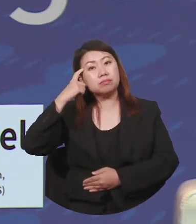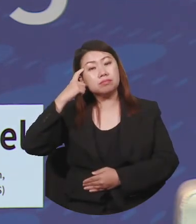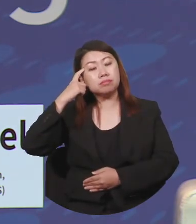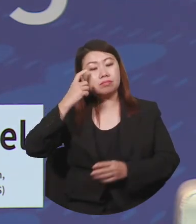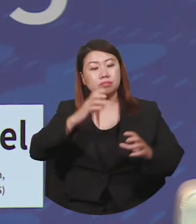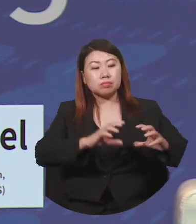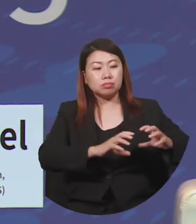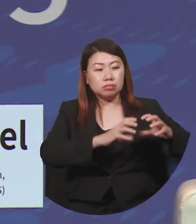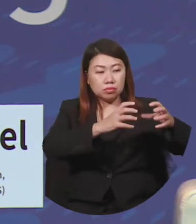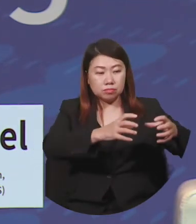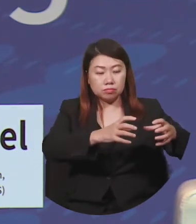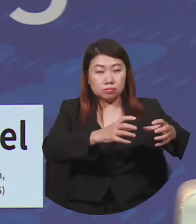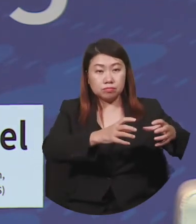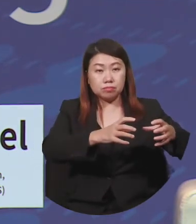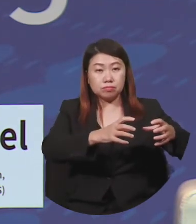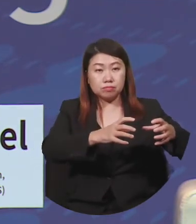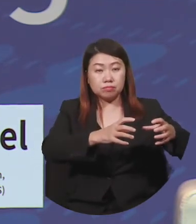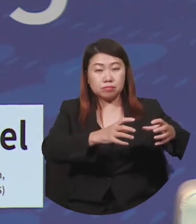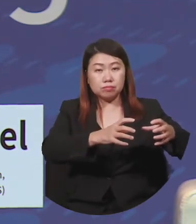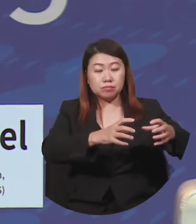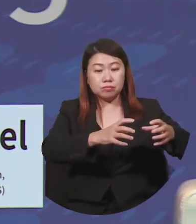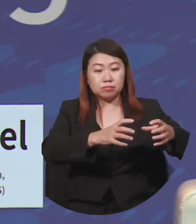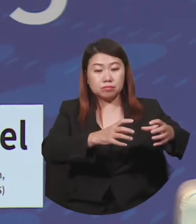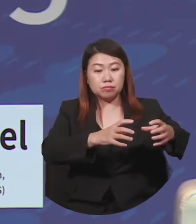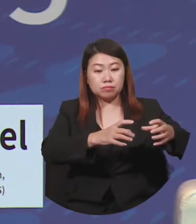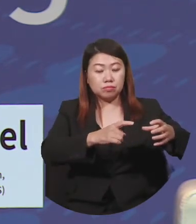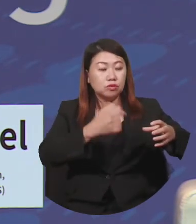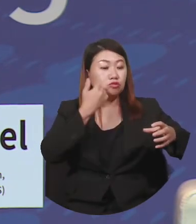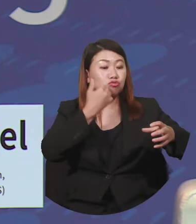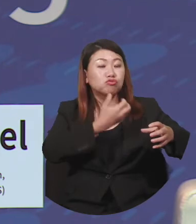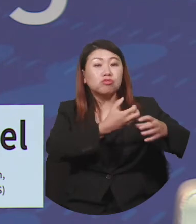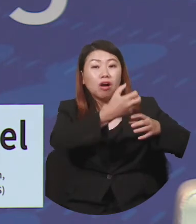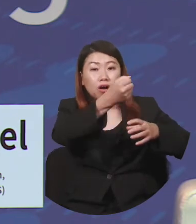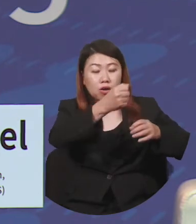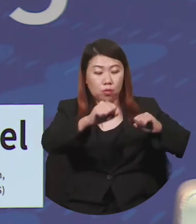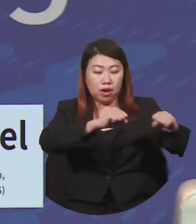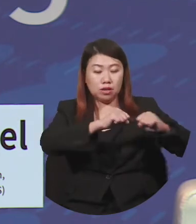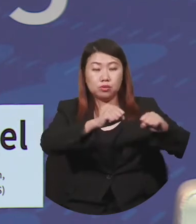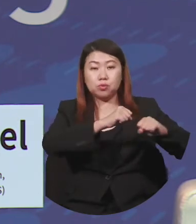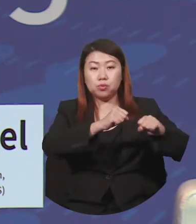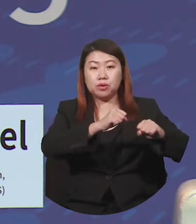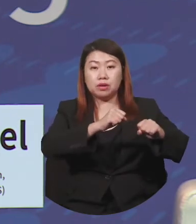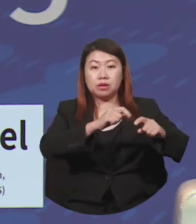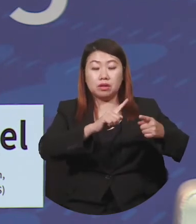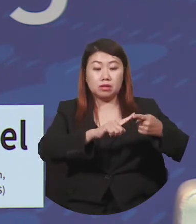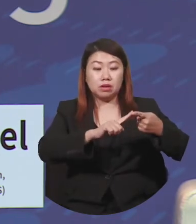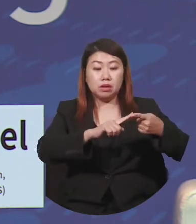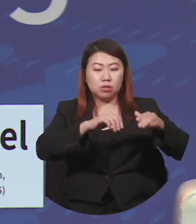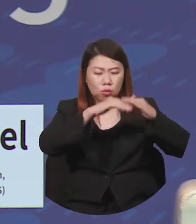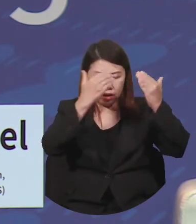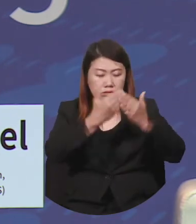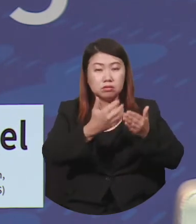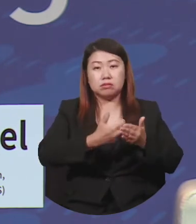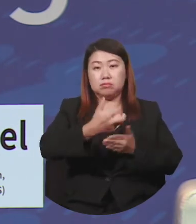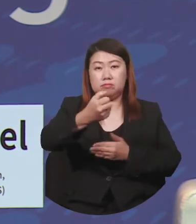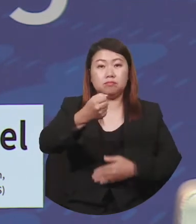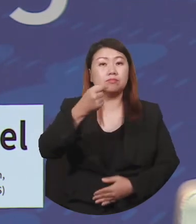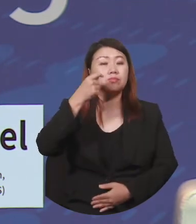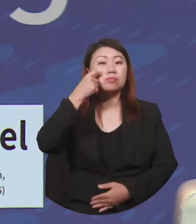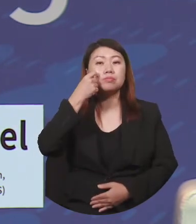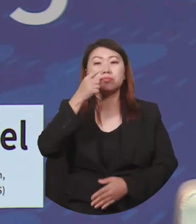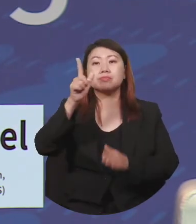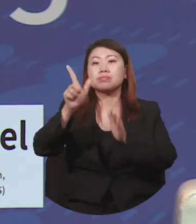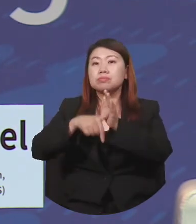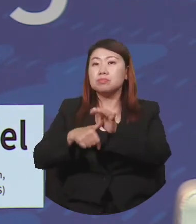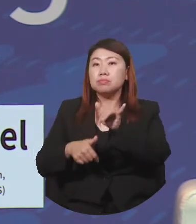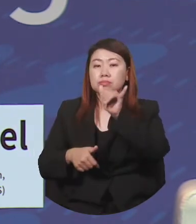doing, this might be also risky. Yeah? It's wasted money if we do not coordinate. I think you provided already a